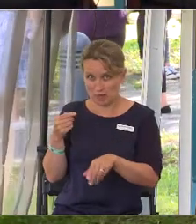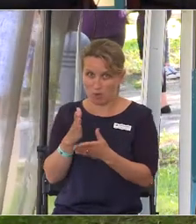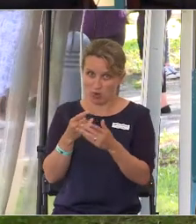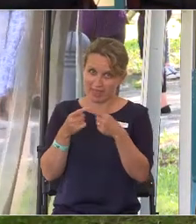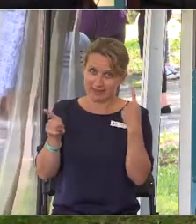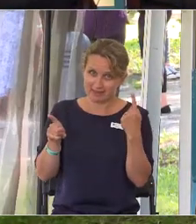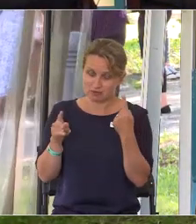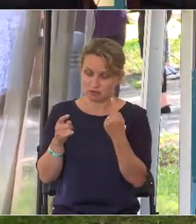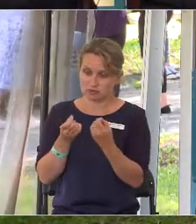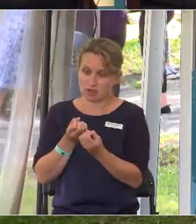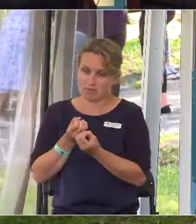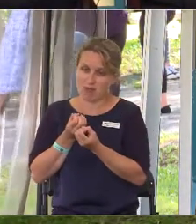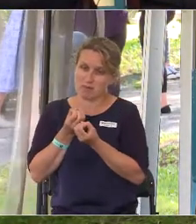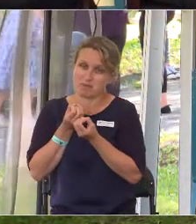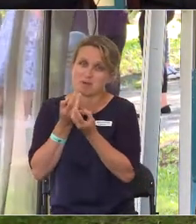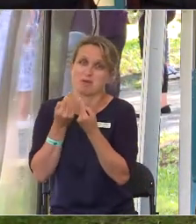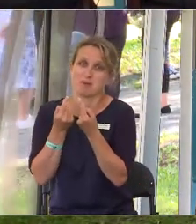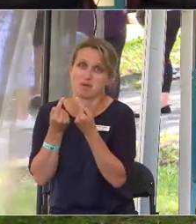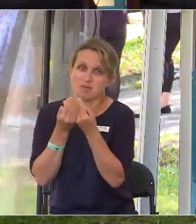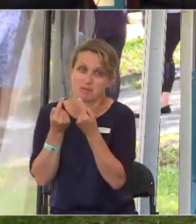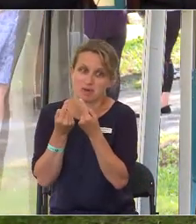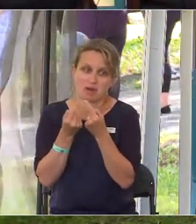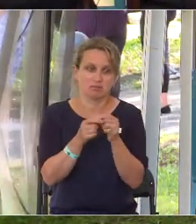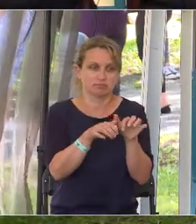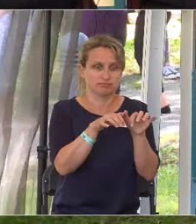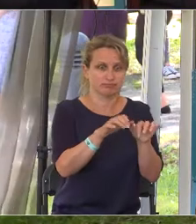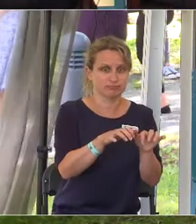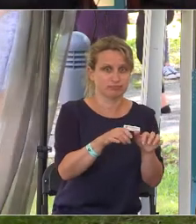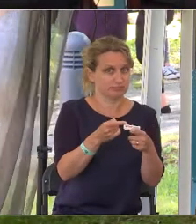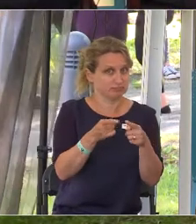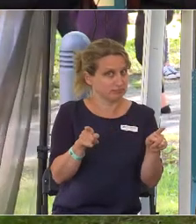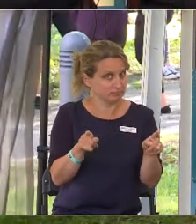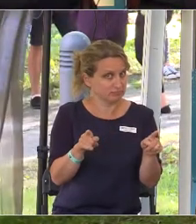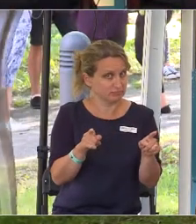know, they can actually say something?